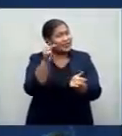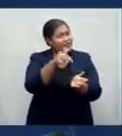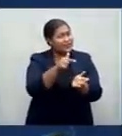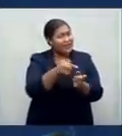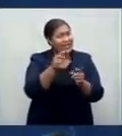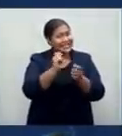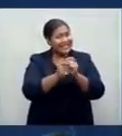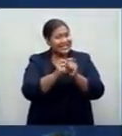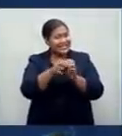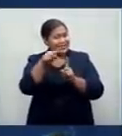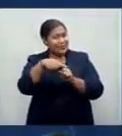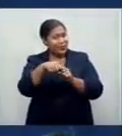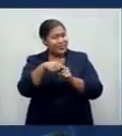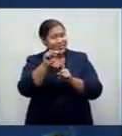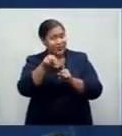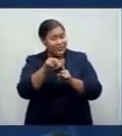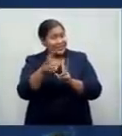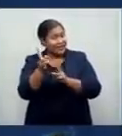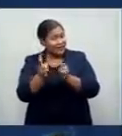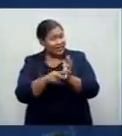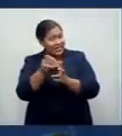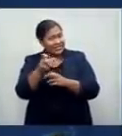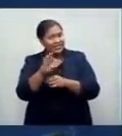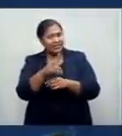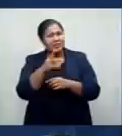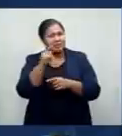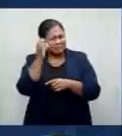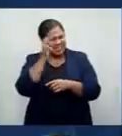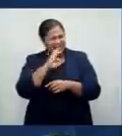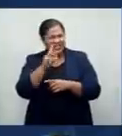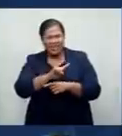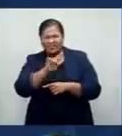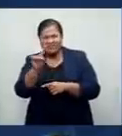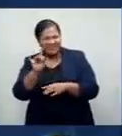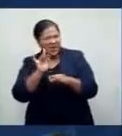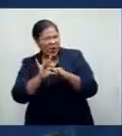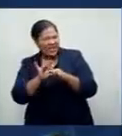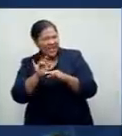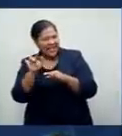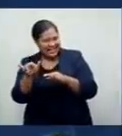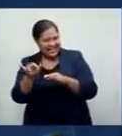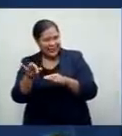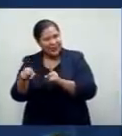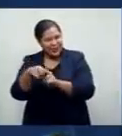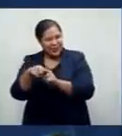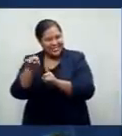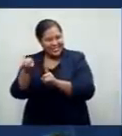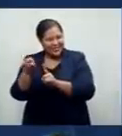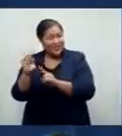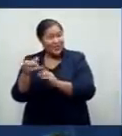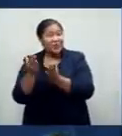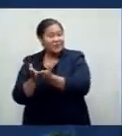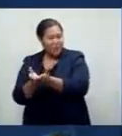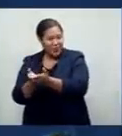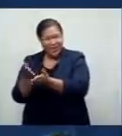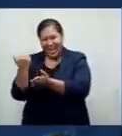tested positive, and these are villagers who are believed to have some sort of contacts with those positive cases.